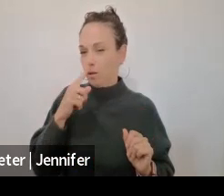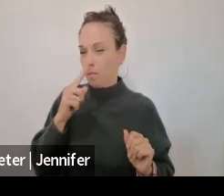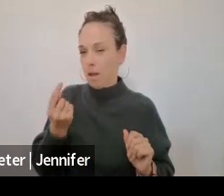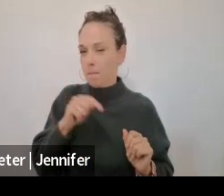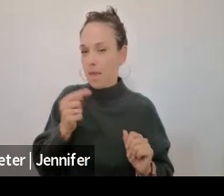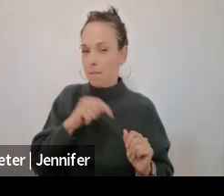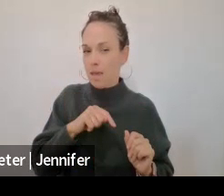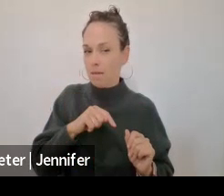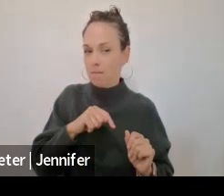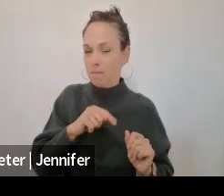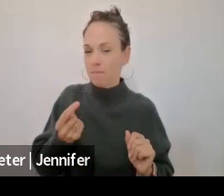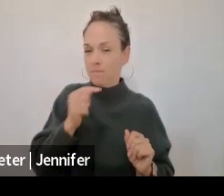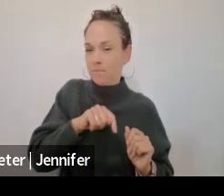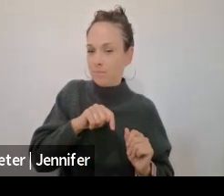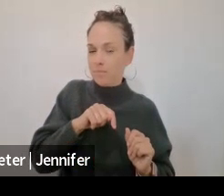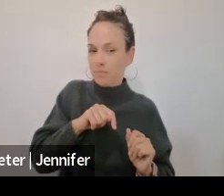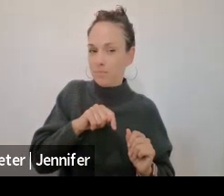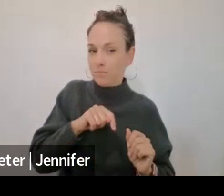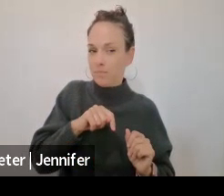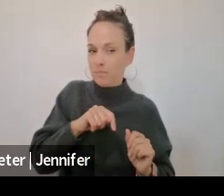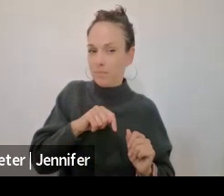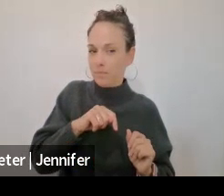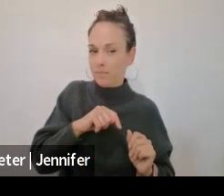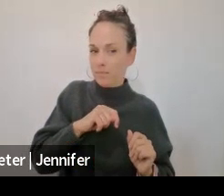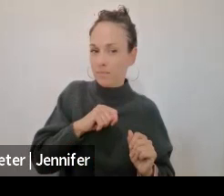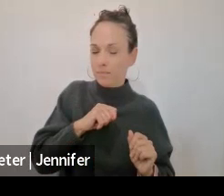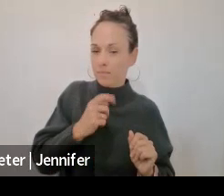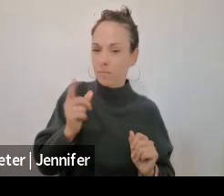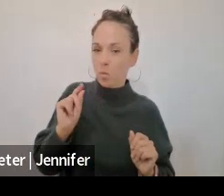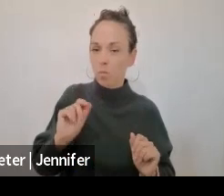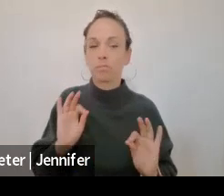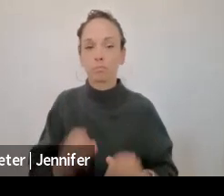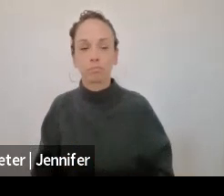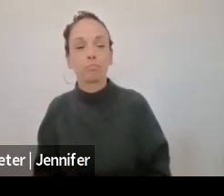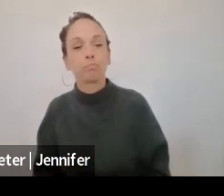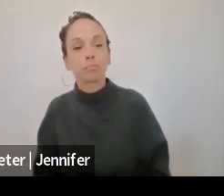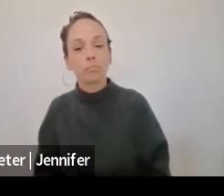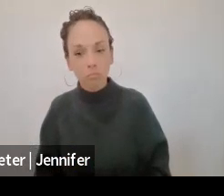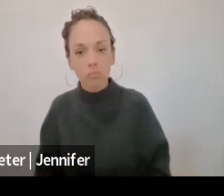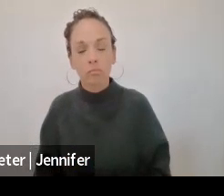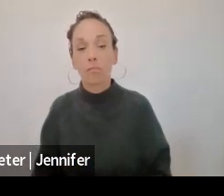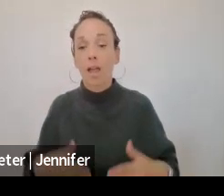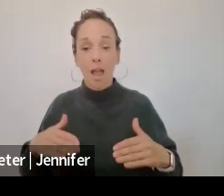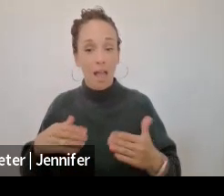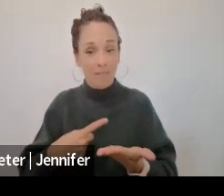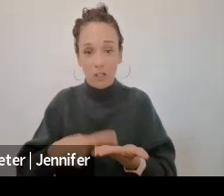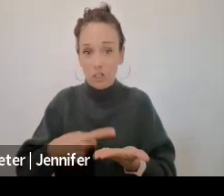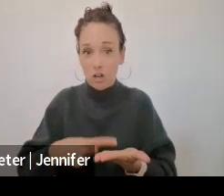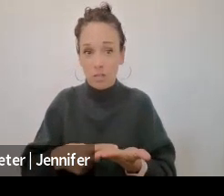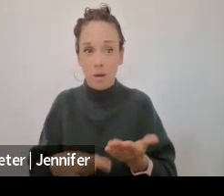Sorry, one more. All right, what I didn't talk about is